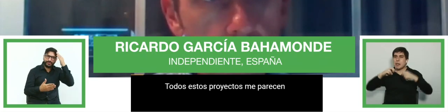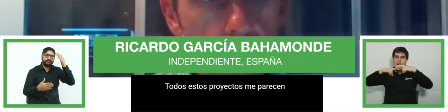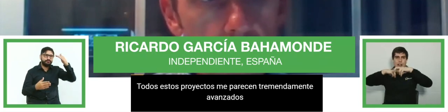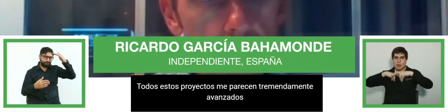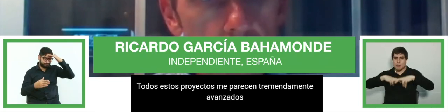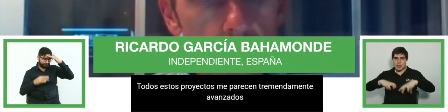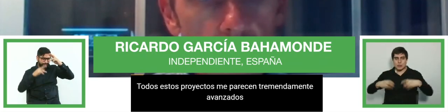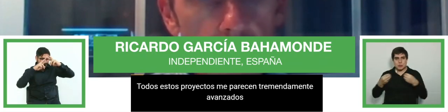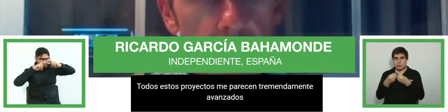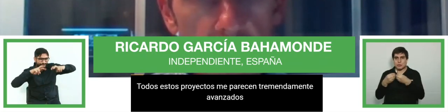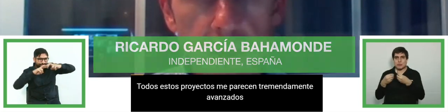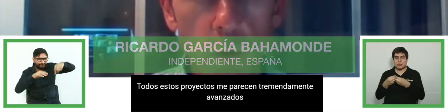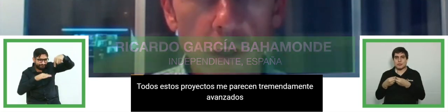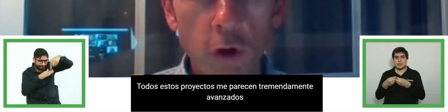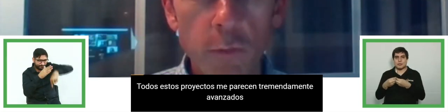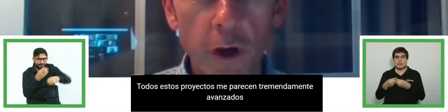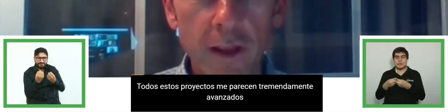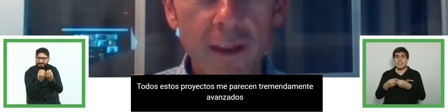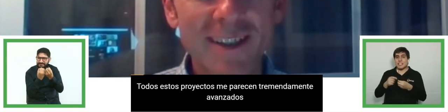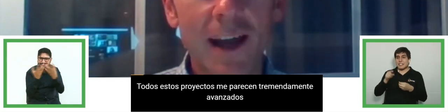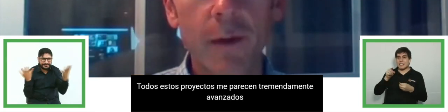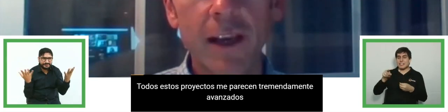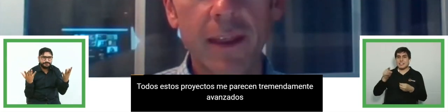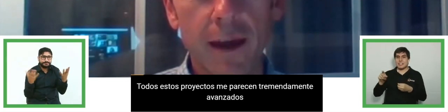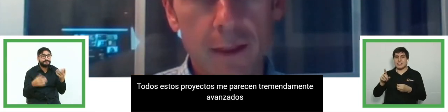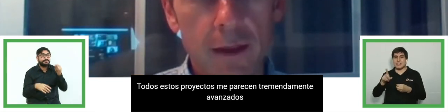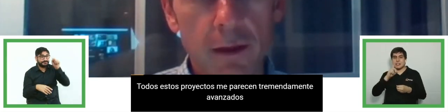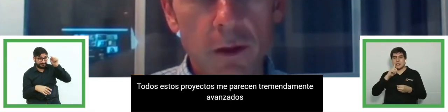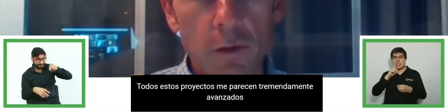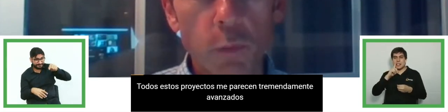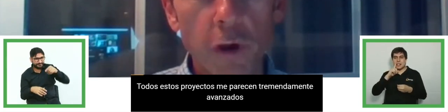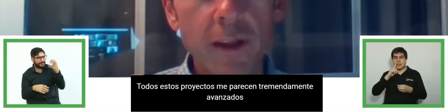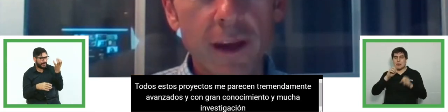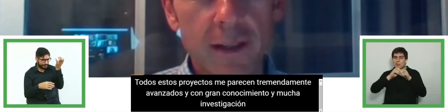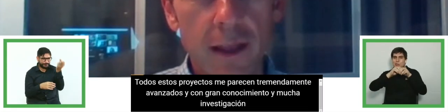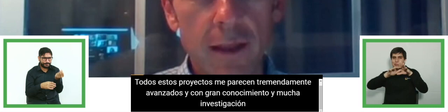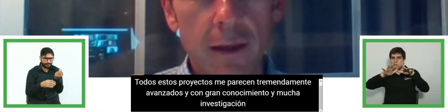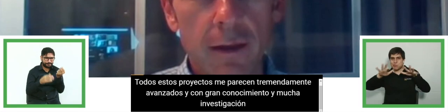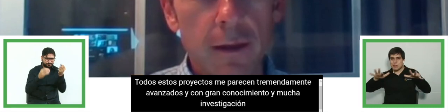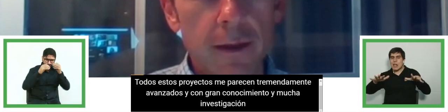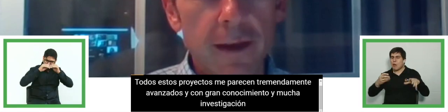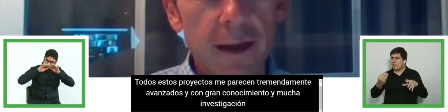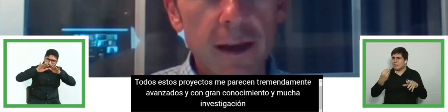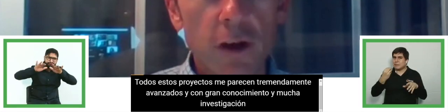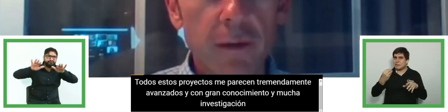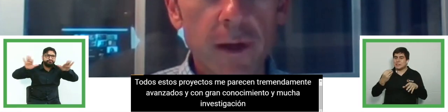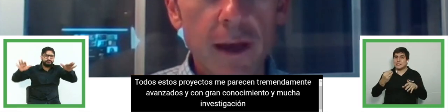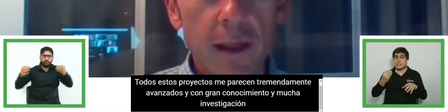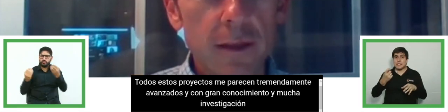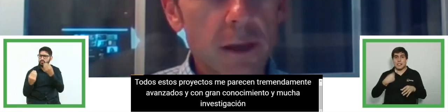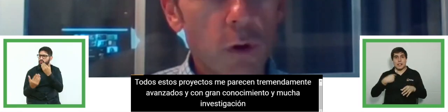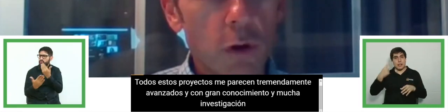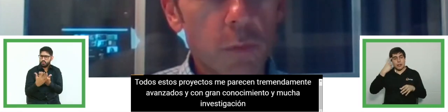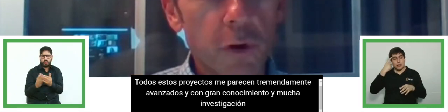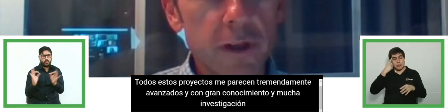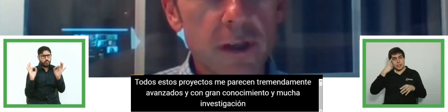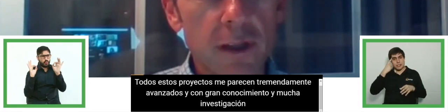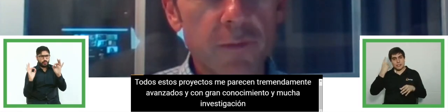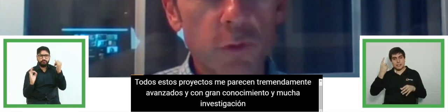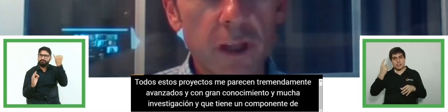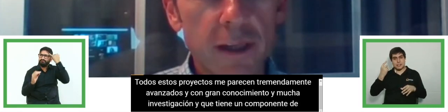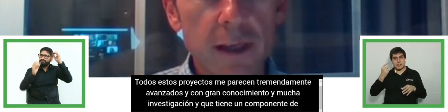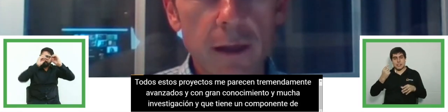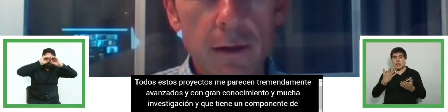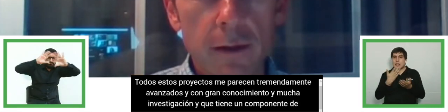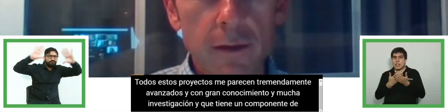and also has a scalability component, which is really interesting, that I believe should be